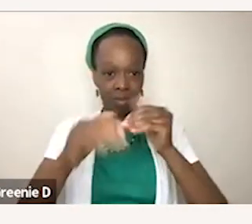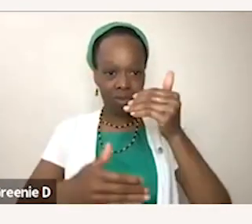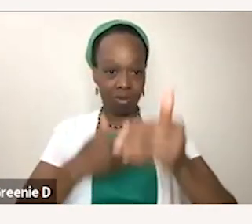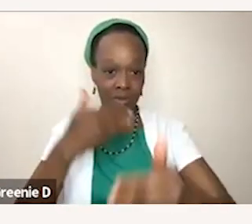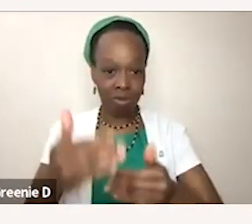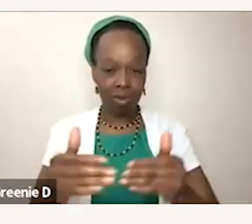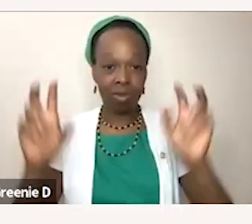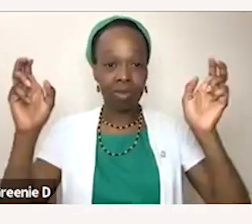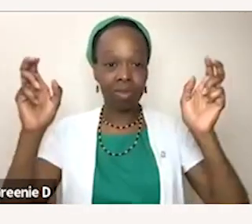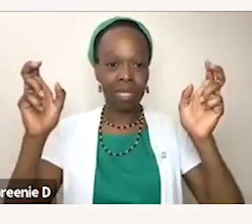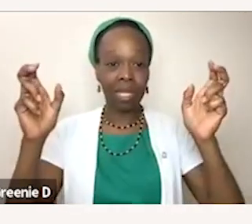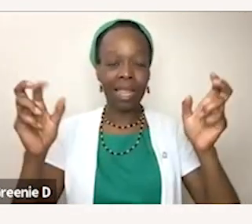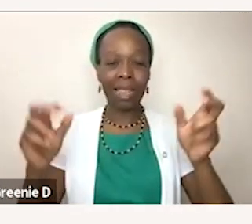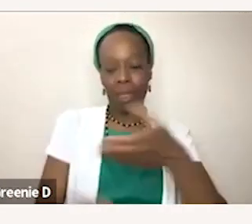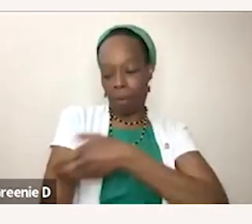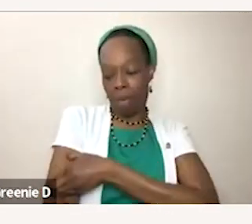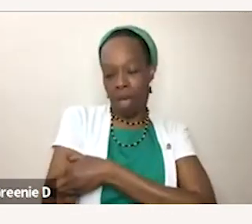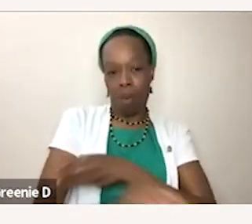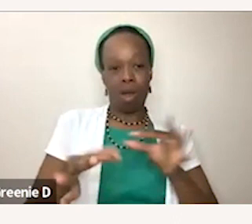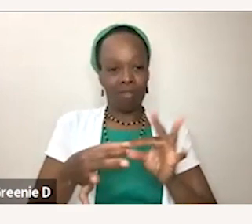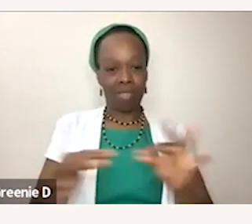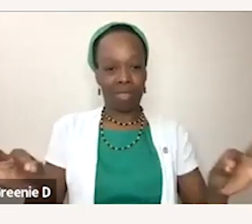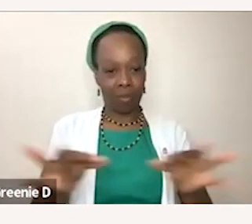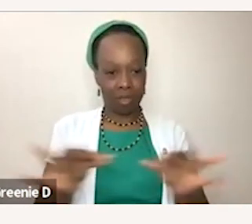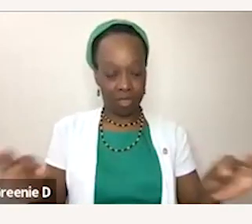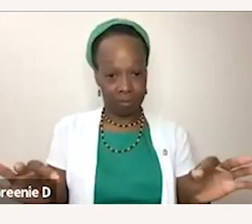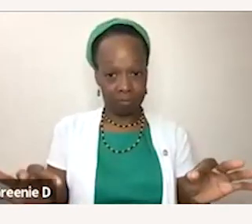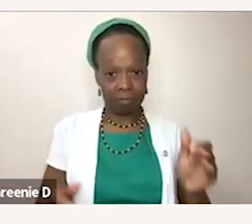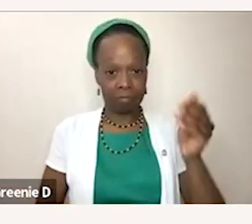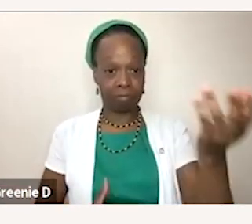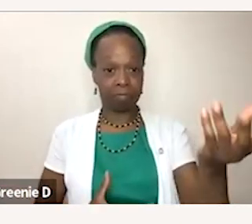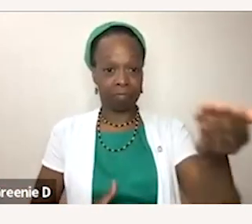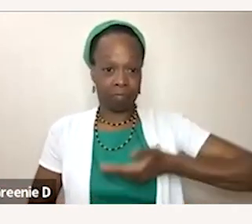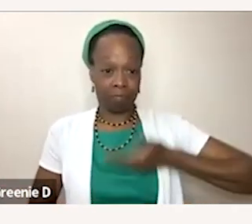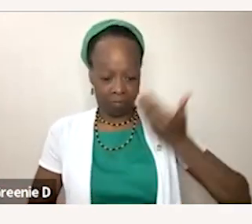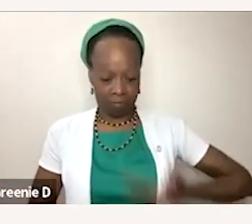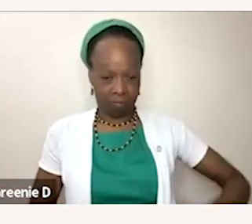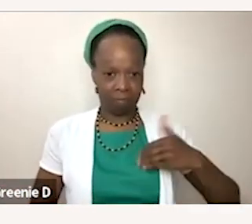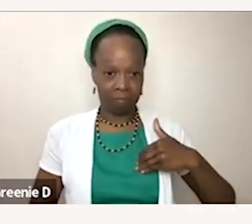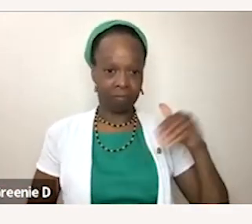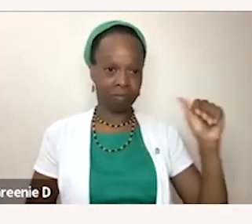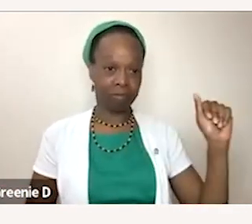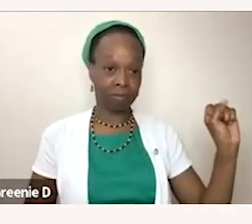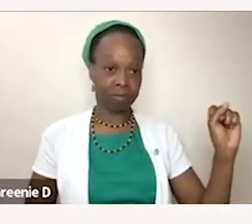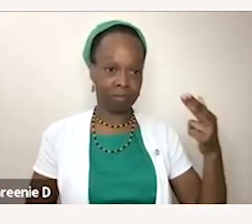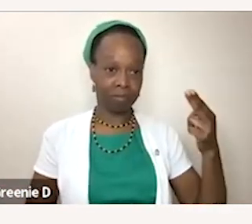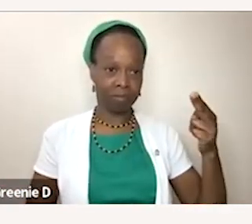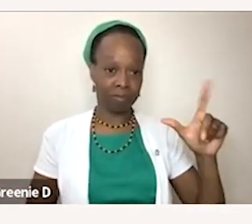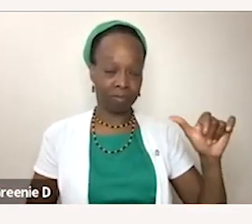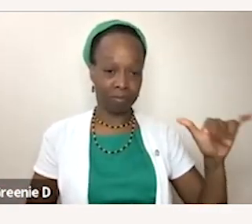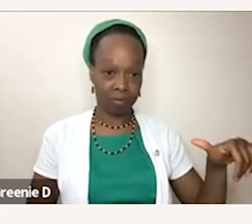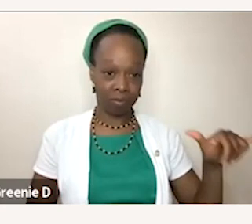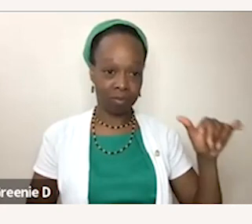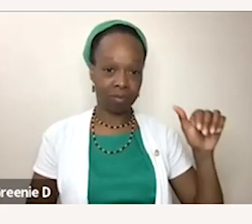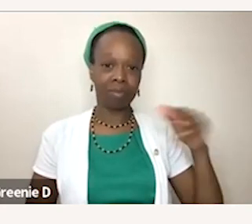of language. So to introduce myself, I'm Ashley Harris-Whaley, and I manage engagement